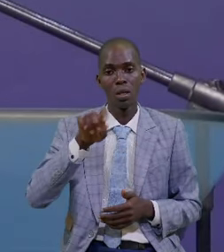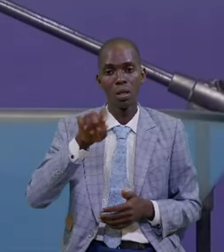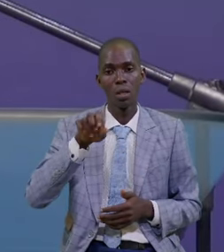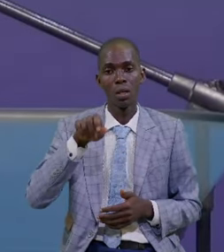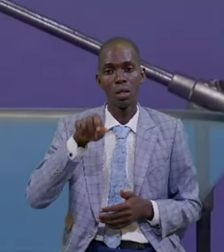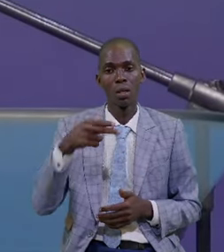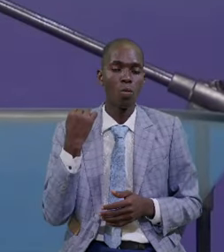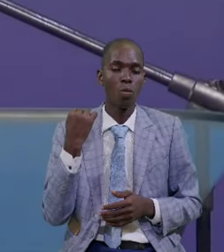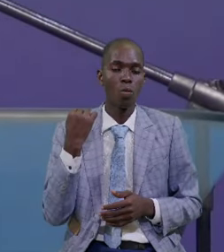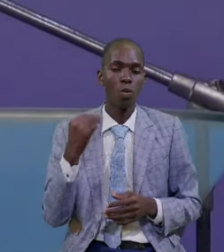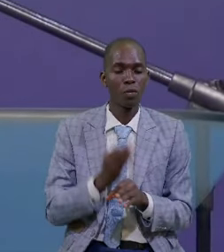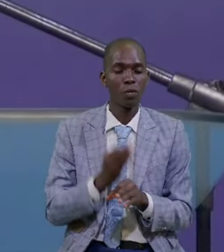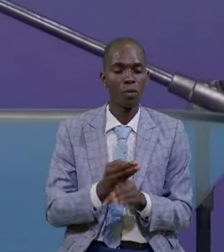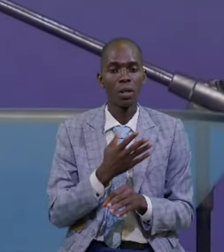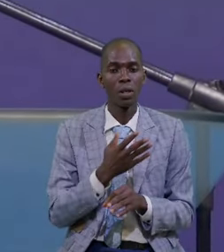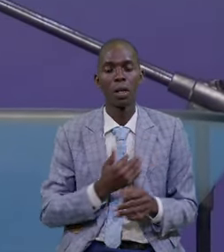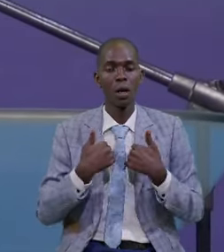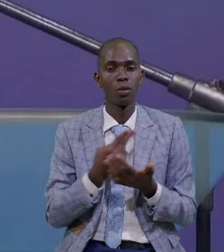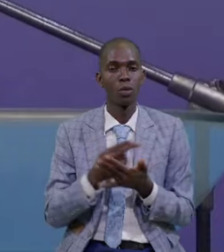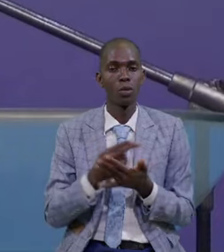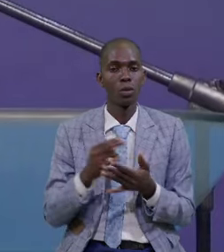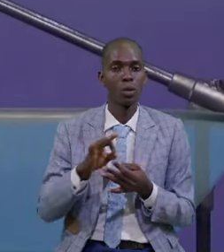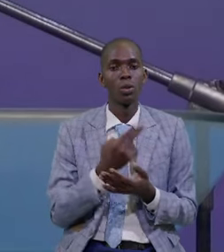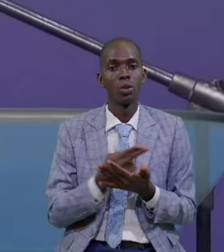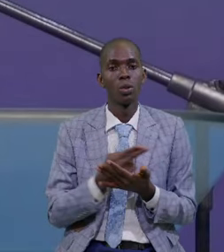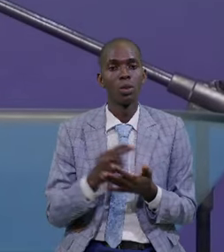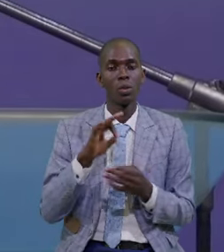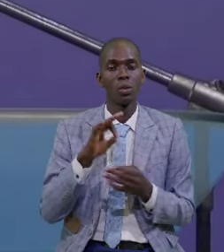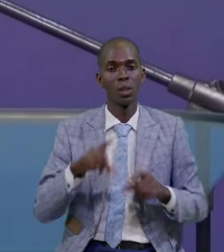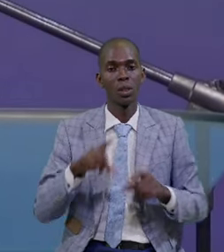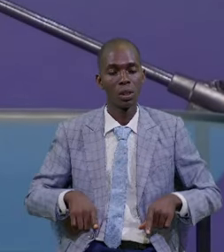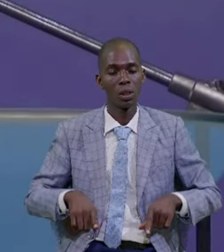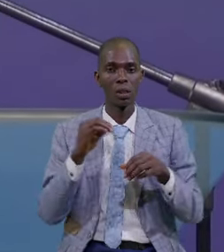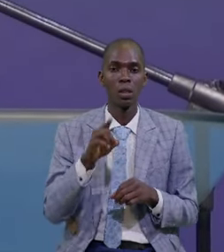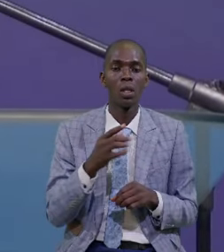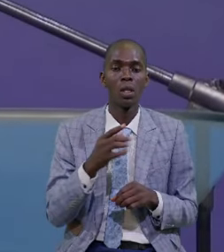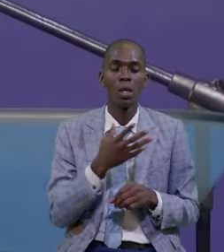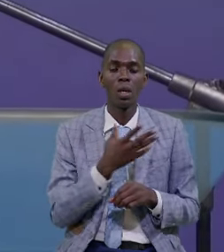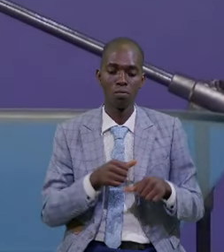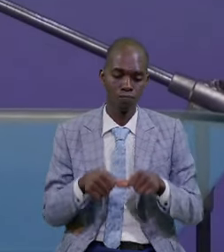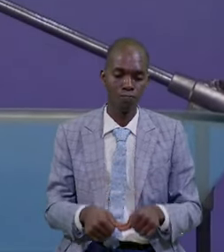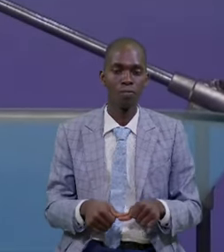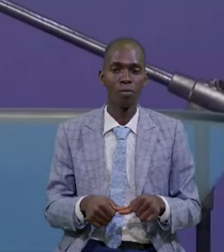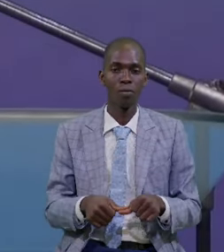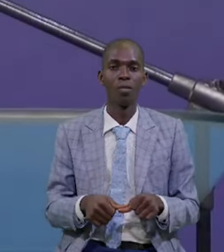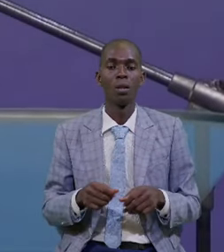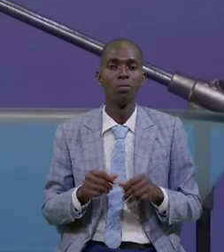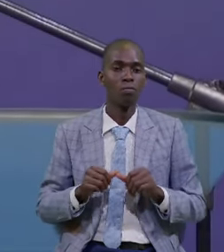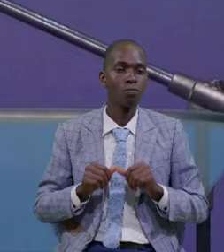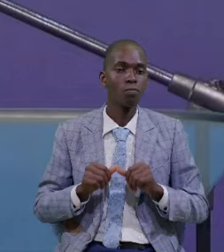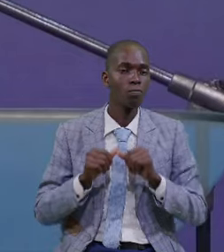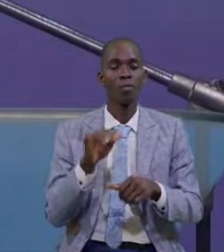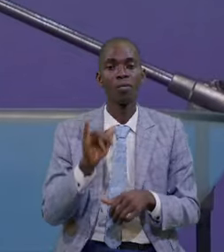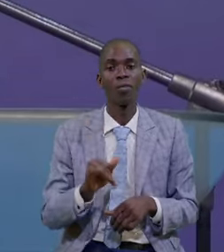is resident. And the Holy Ghost is abiding and dwelling permanently. Because